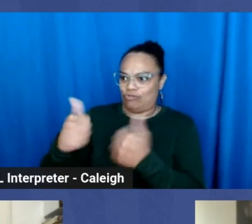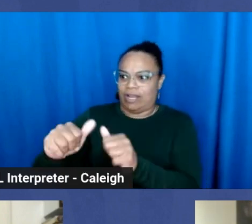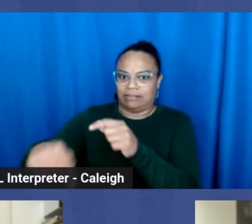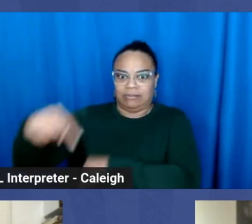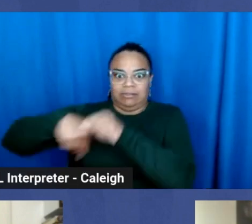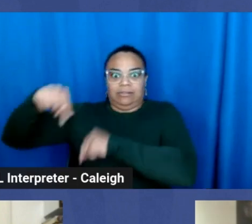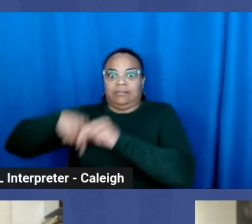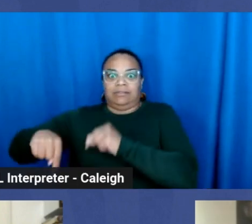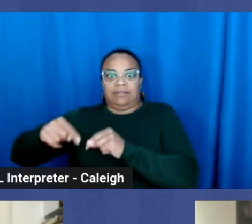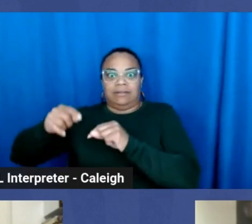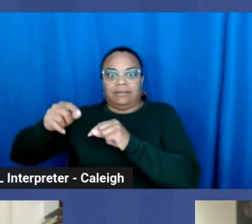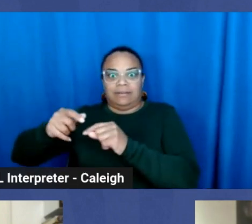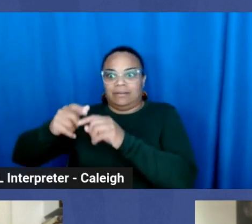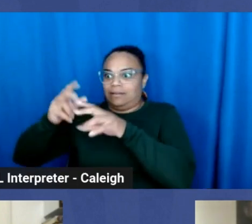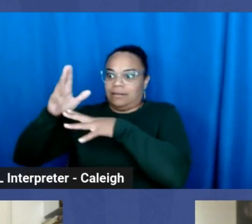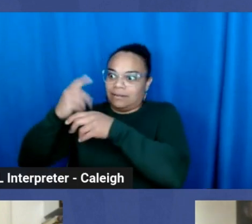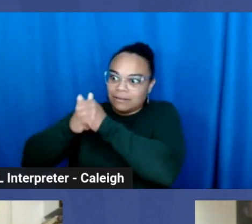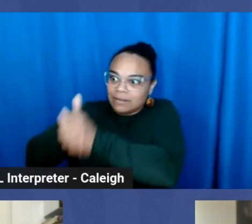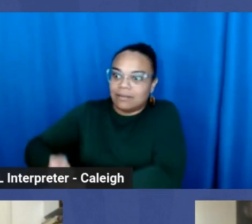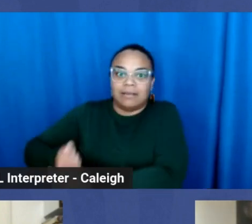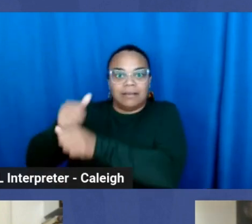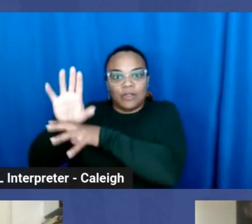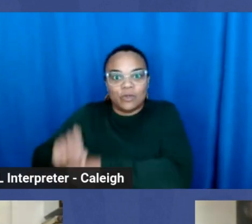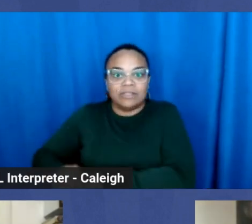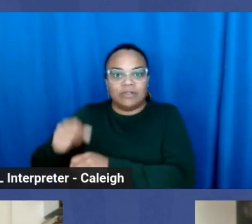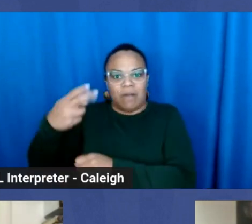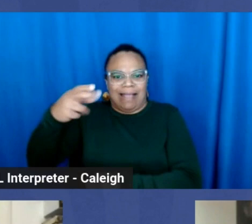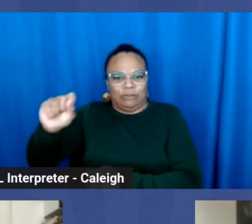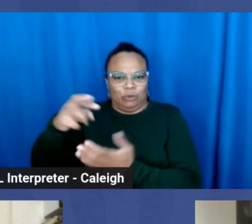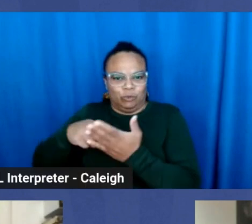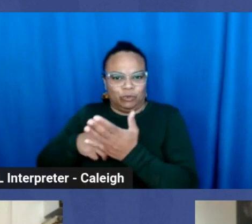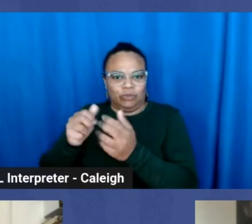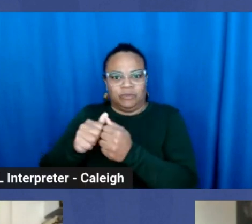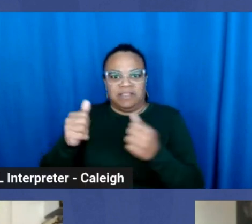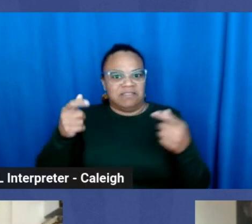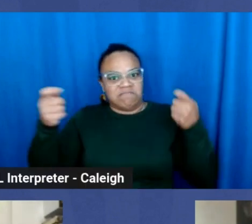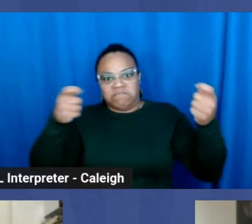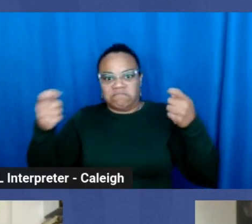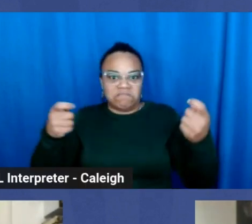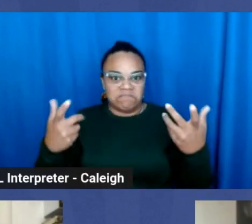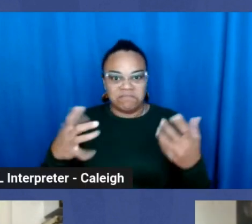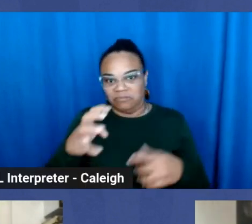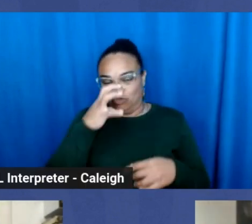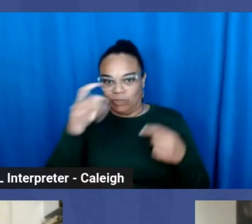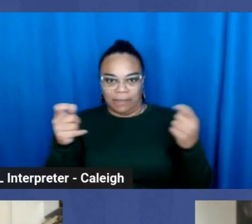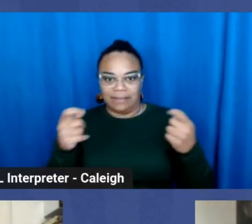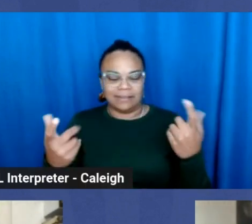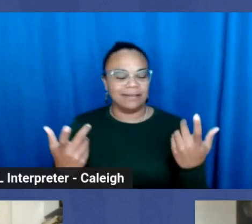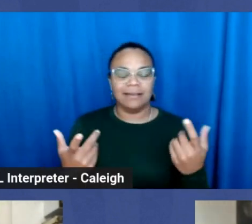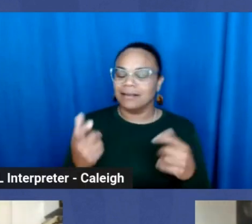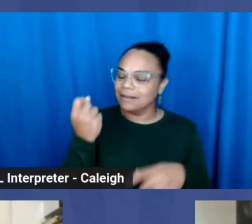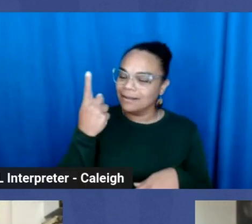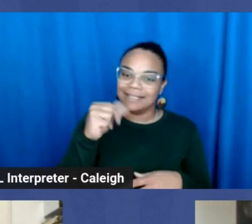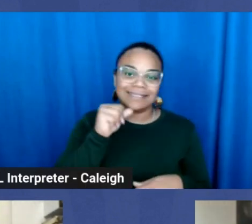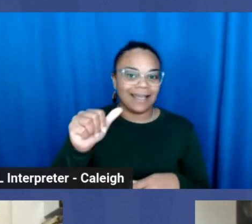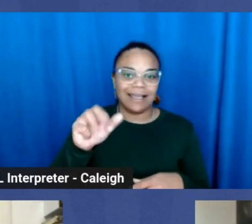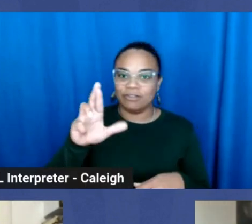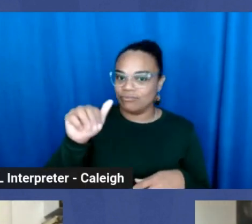school analogy I made of being over policed. Because it's not a racial